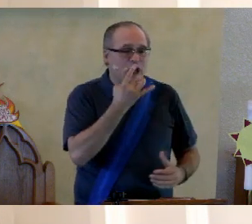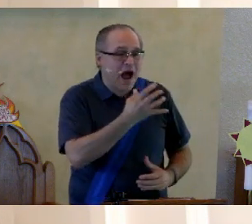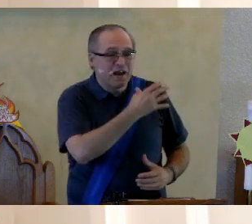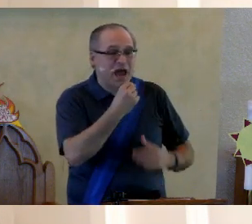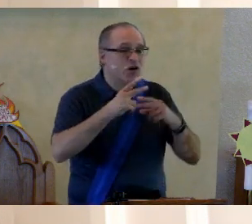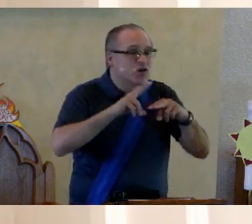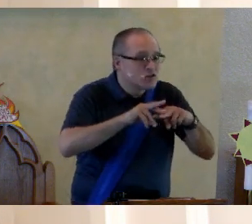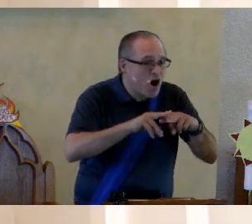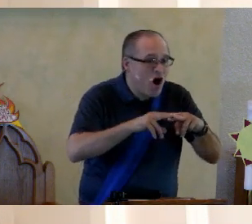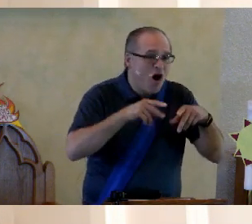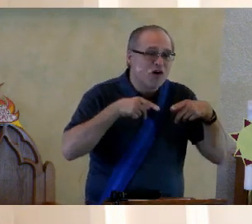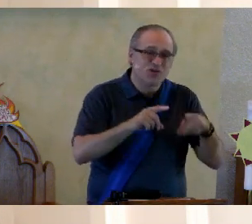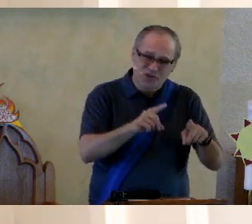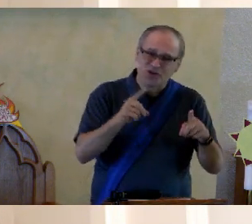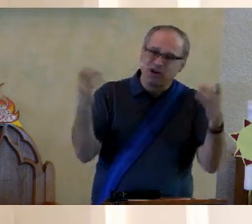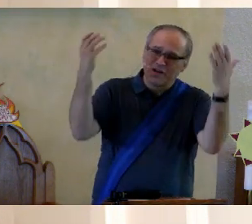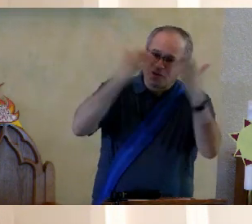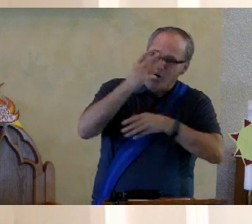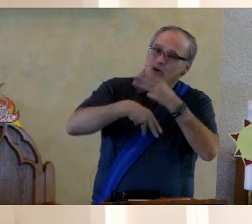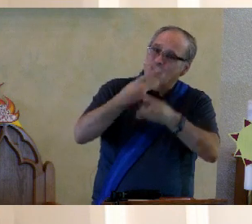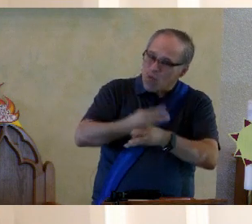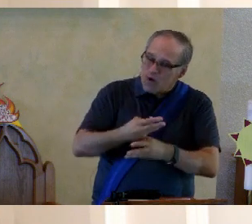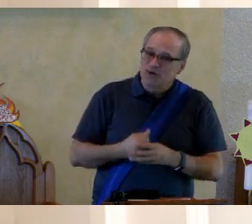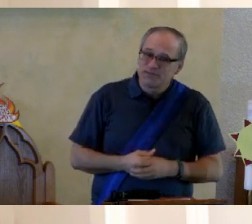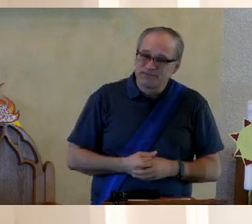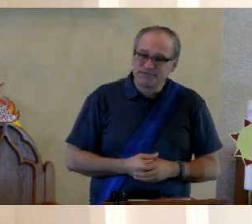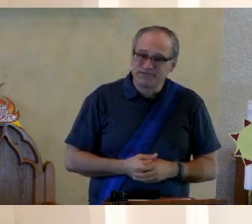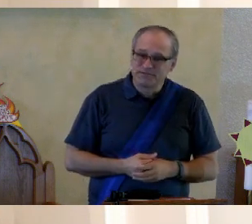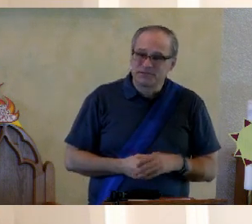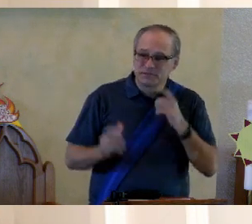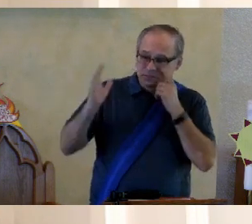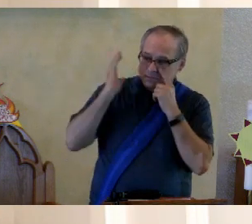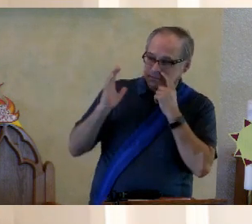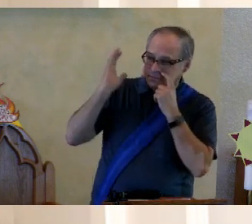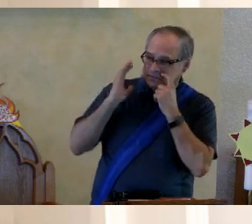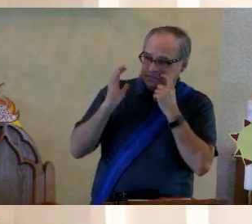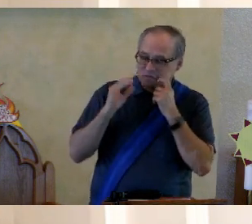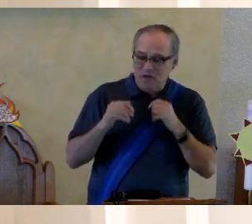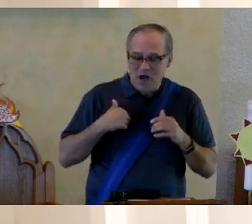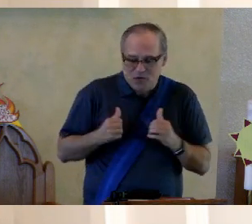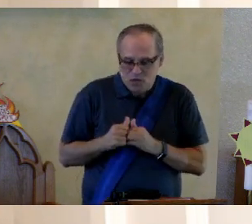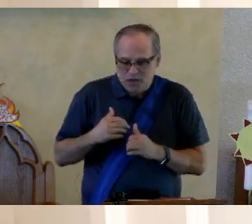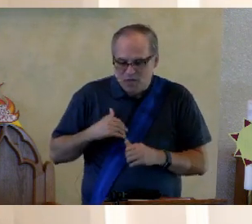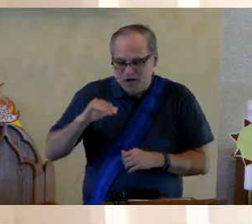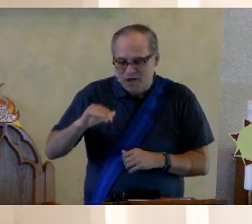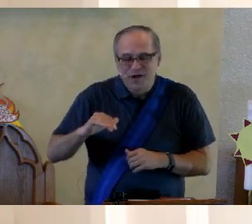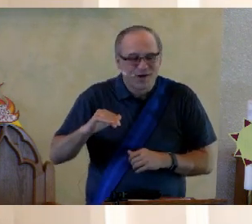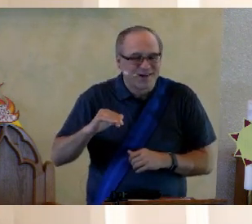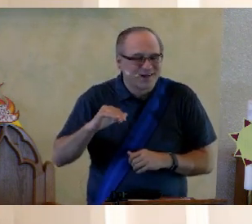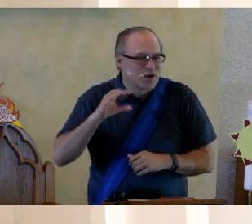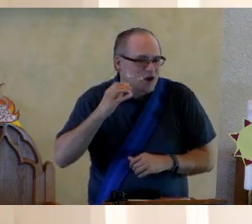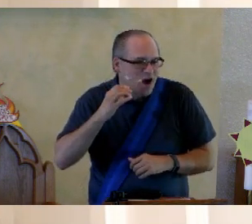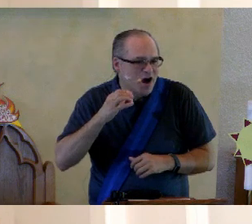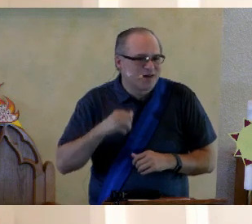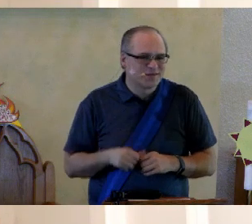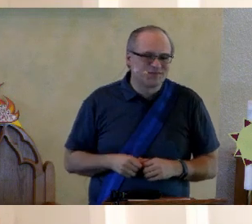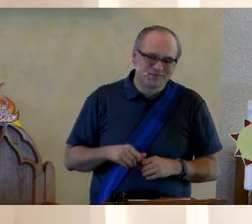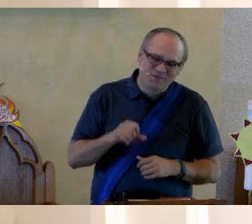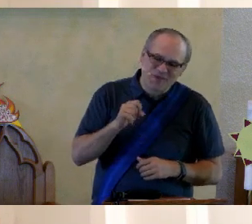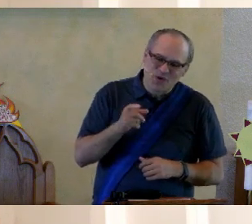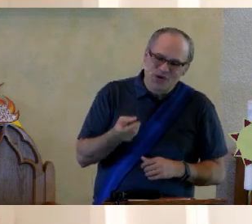unsavory and dark world. A while back, I was spending some time with my little cousin. She's the only child of two lawyers, so